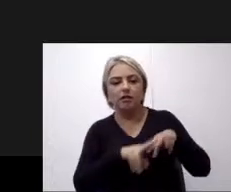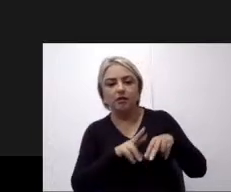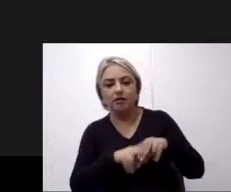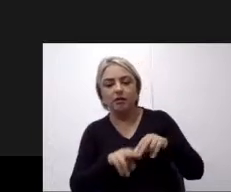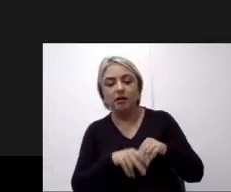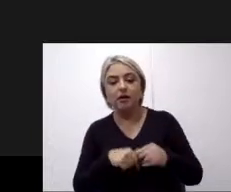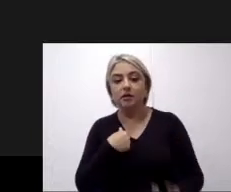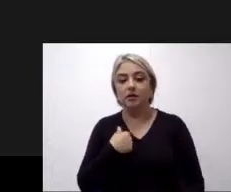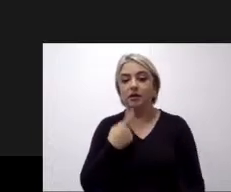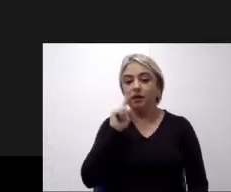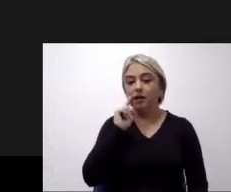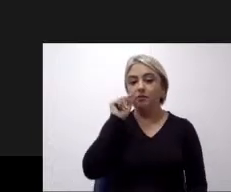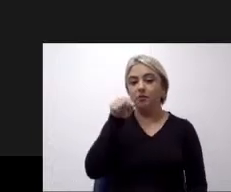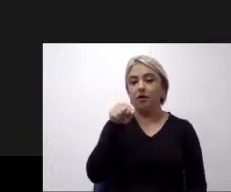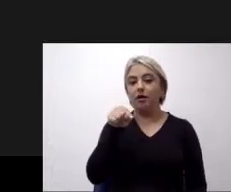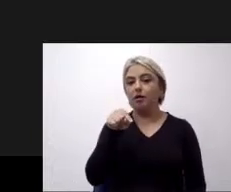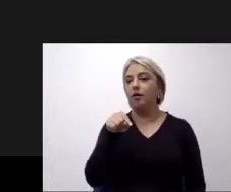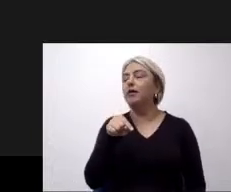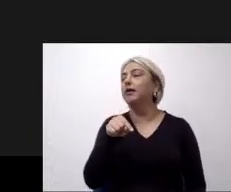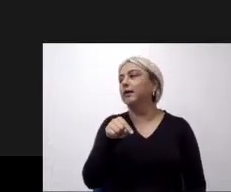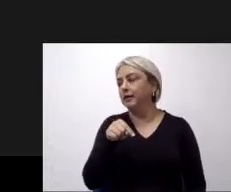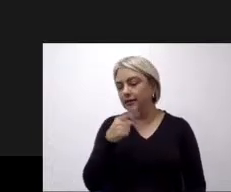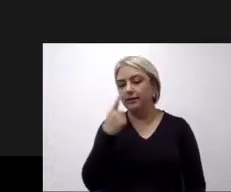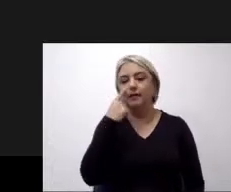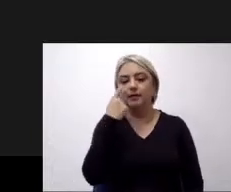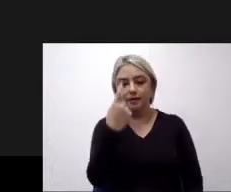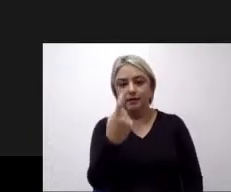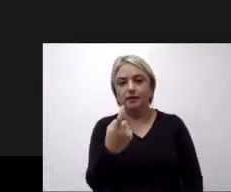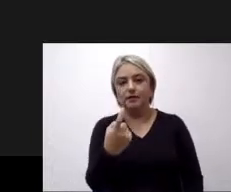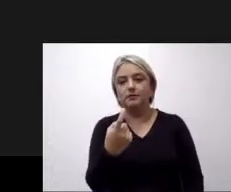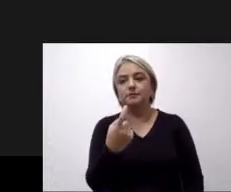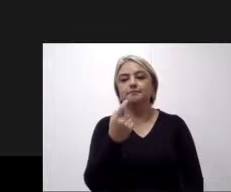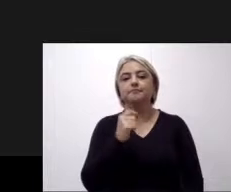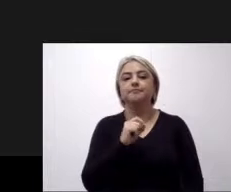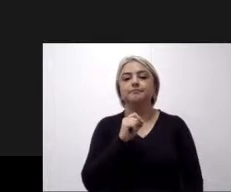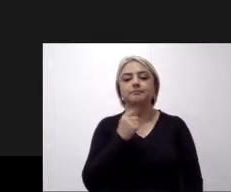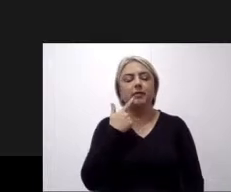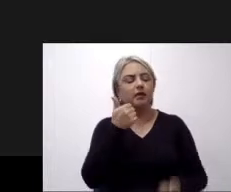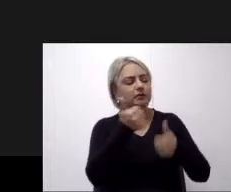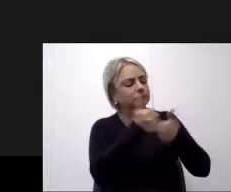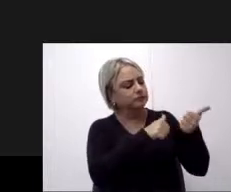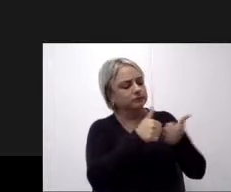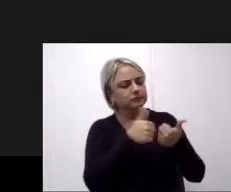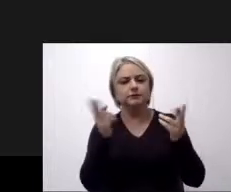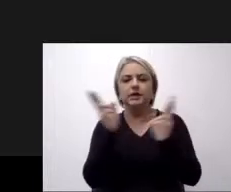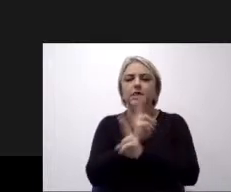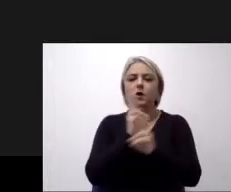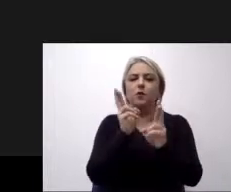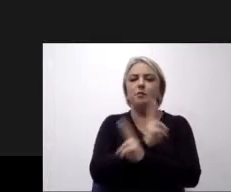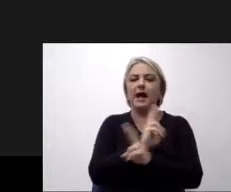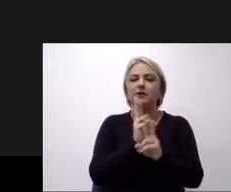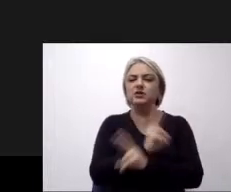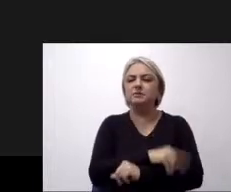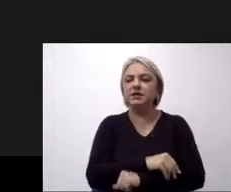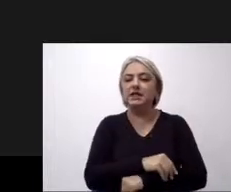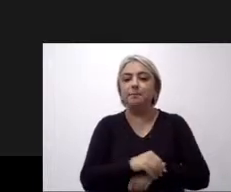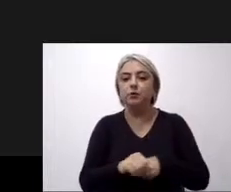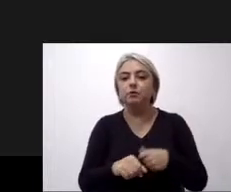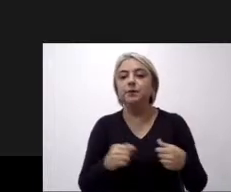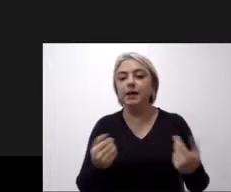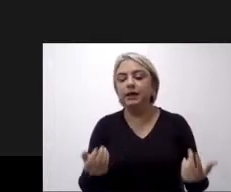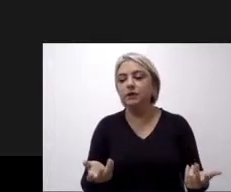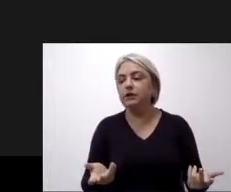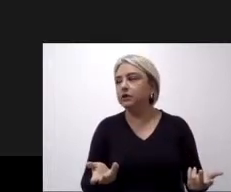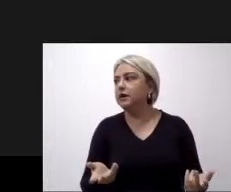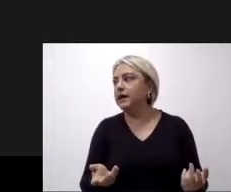means that it is interesting to examine the relationships between actors making public policies with a